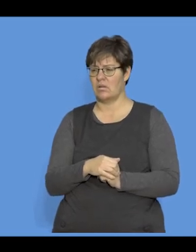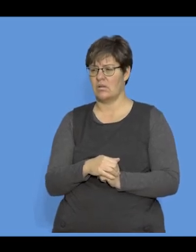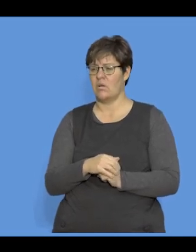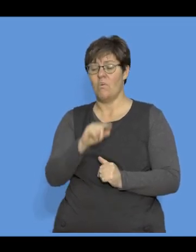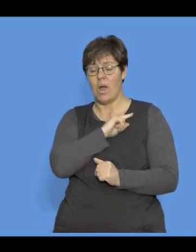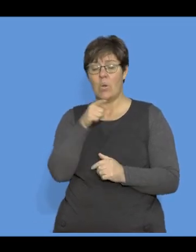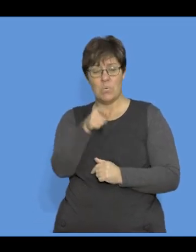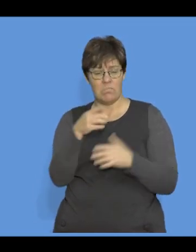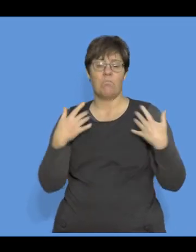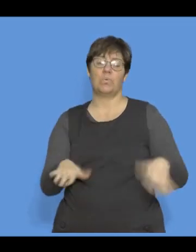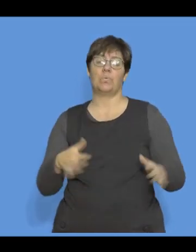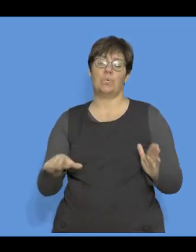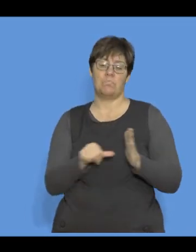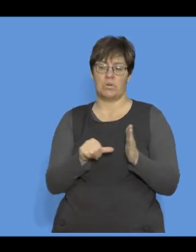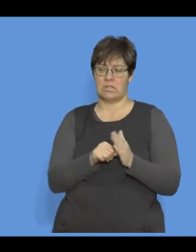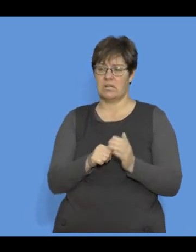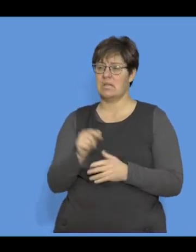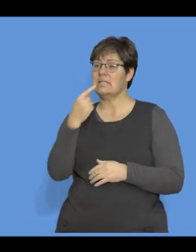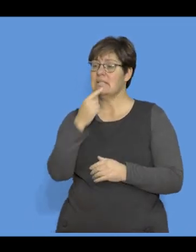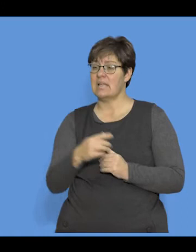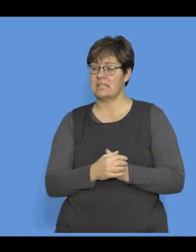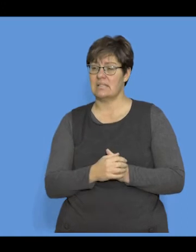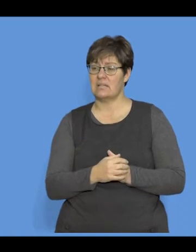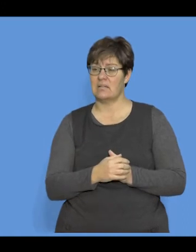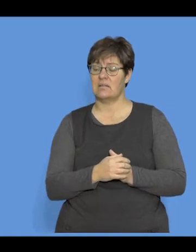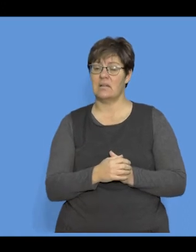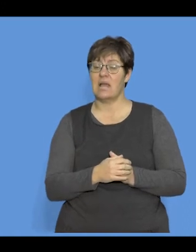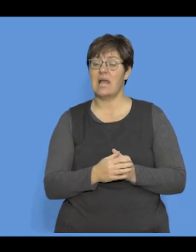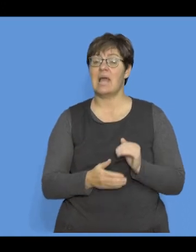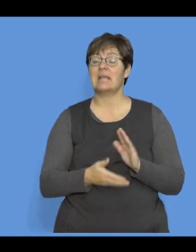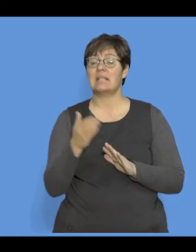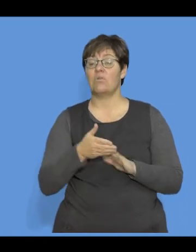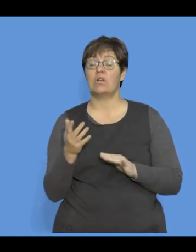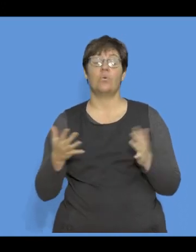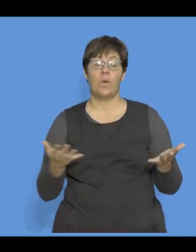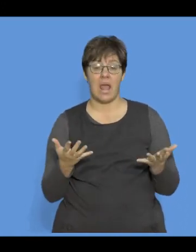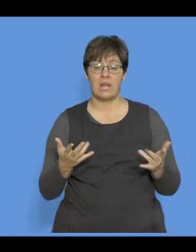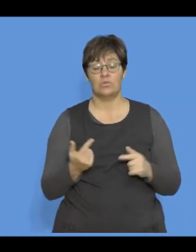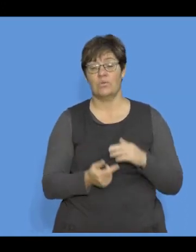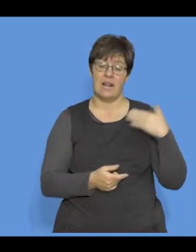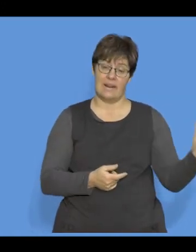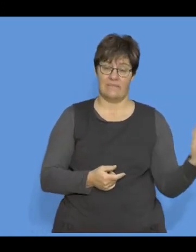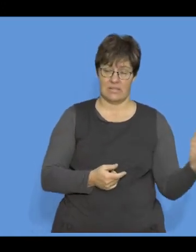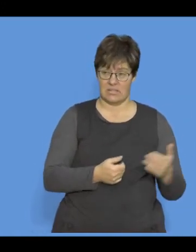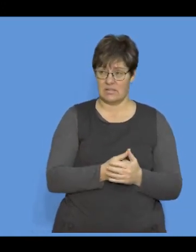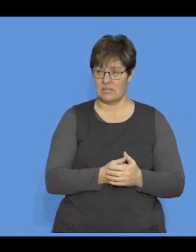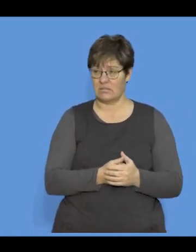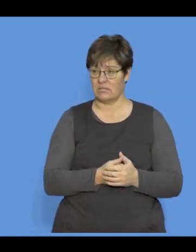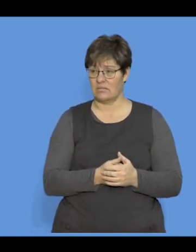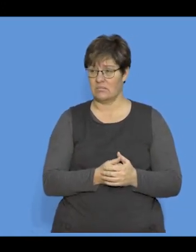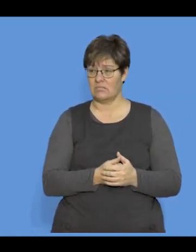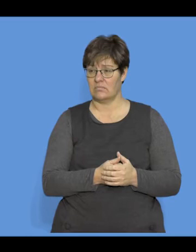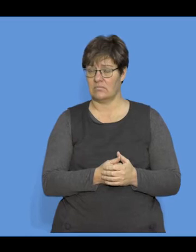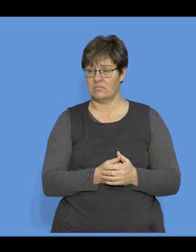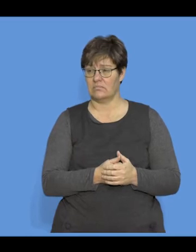important because look what it says. It accelerates to the left. And so accelerates